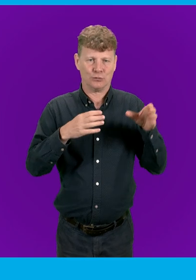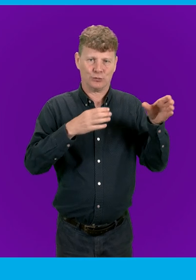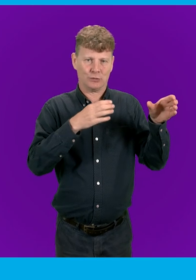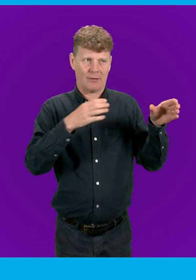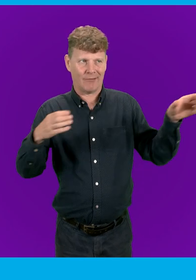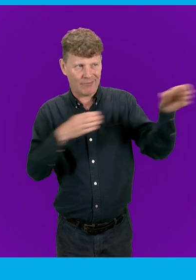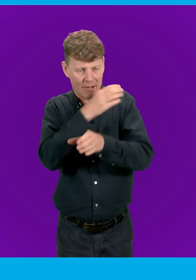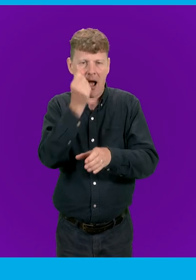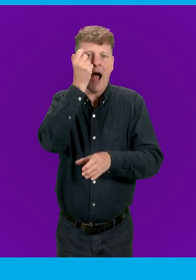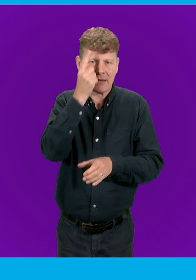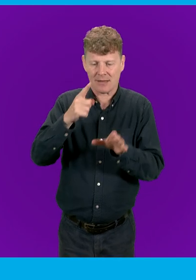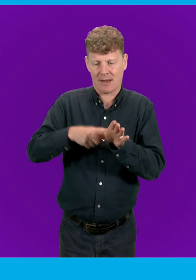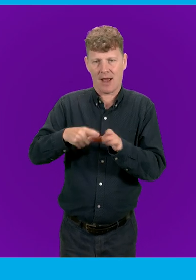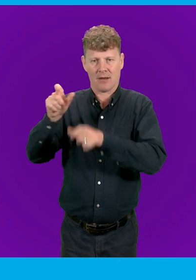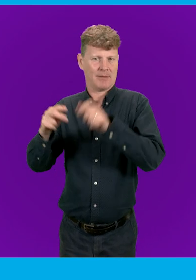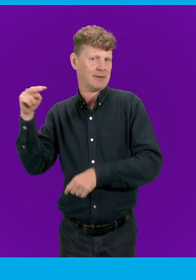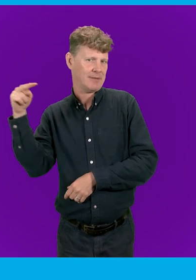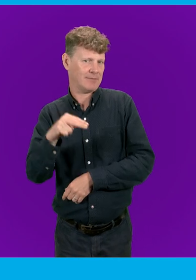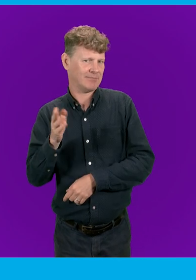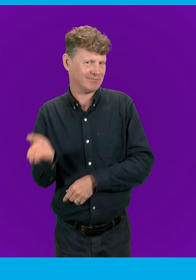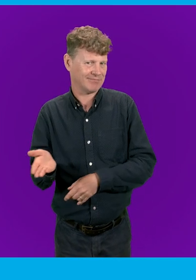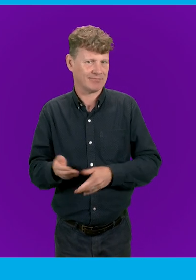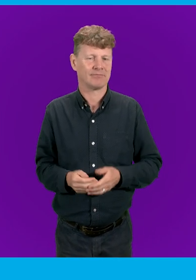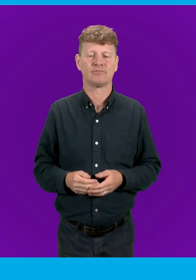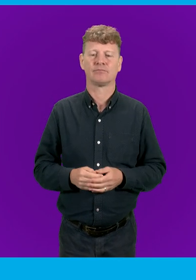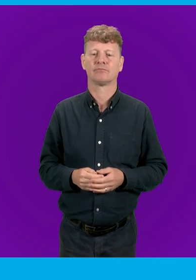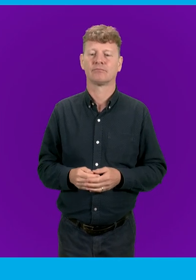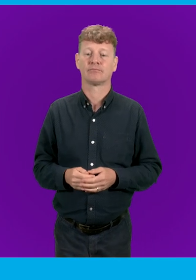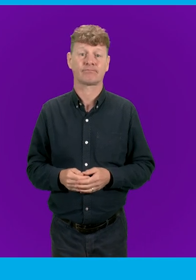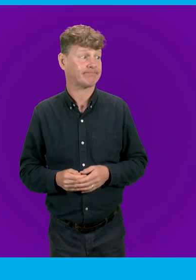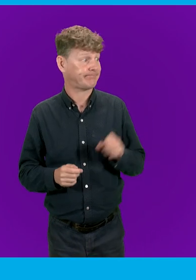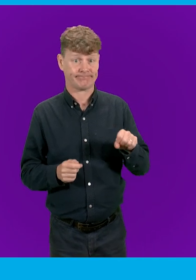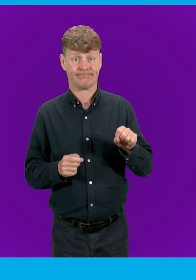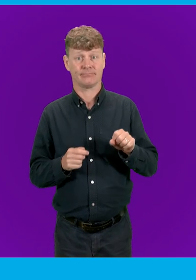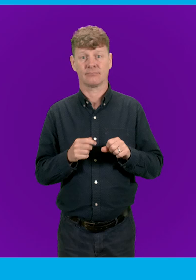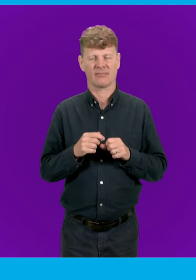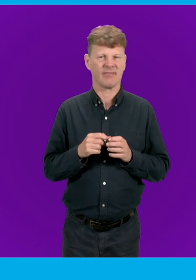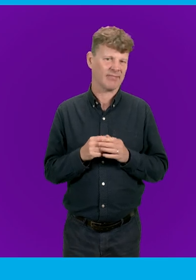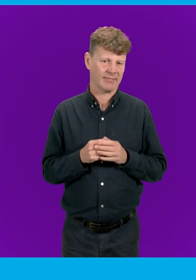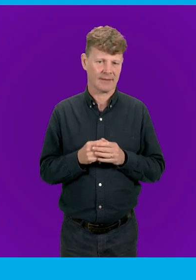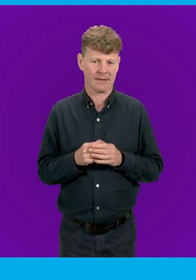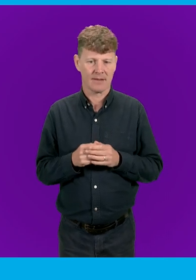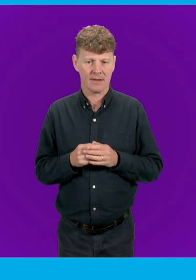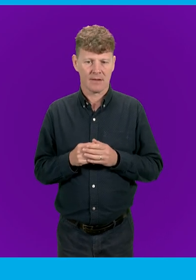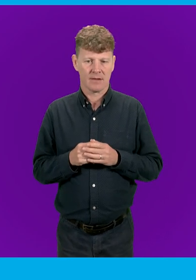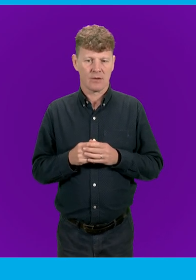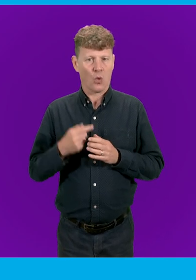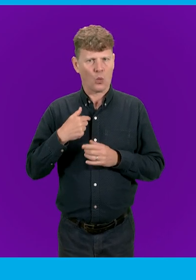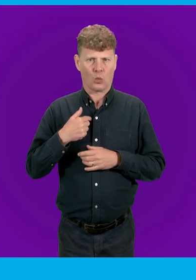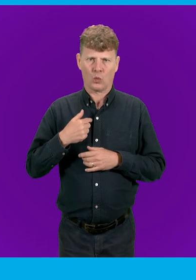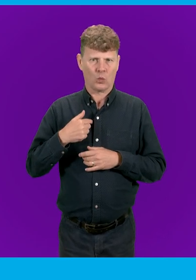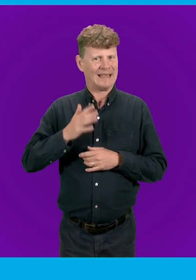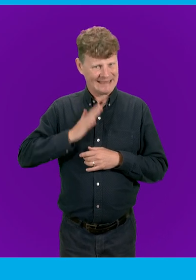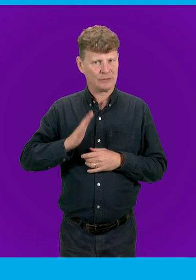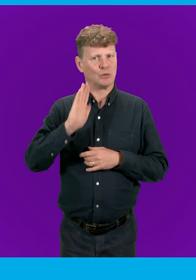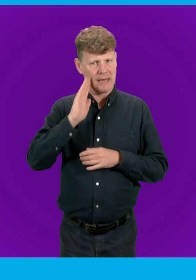young people. It's so fast-paced, and I think it's something that you continuously need to hear people's voices about, because it is changing